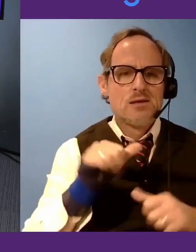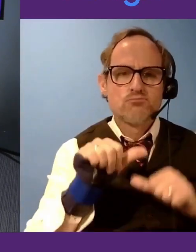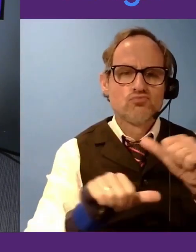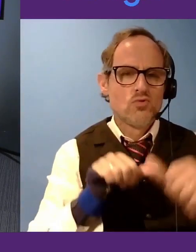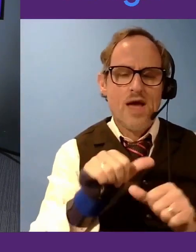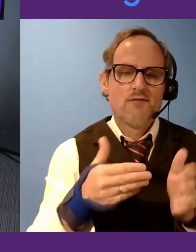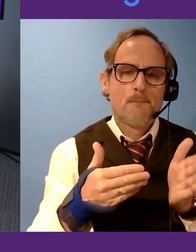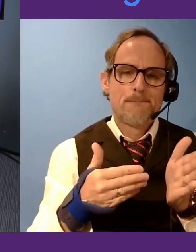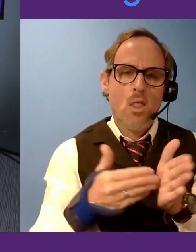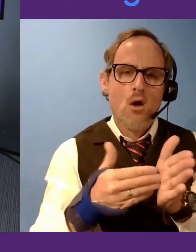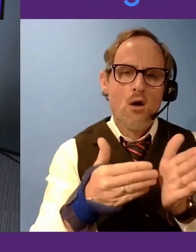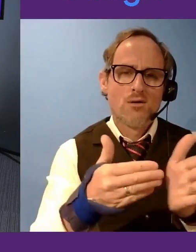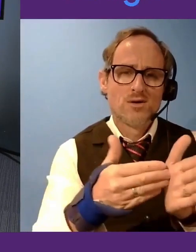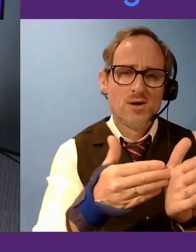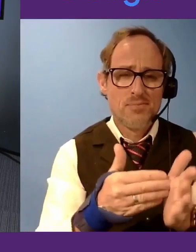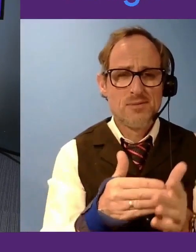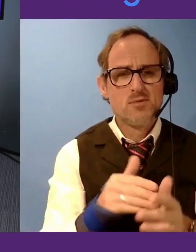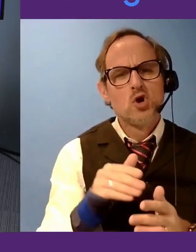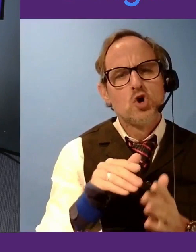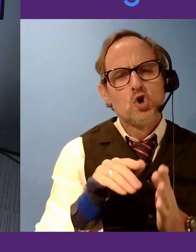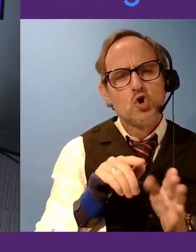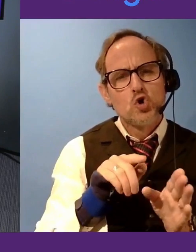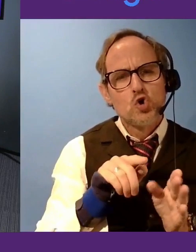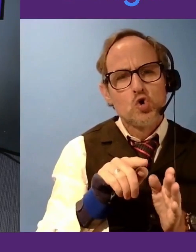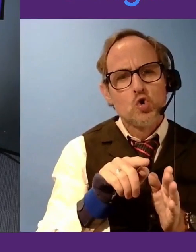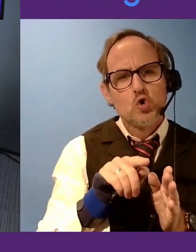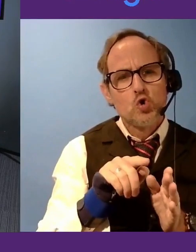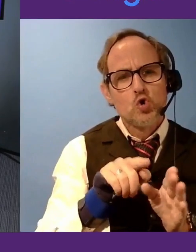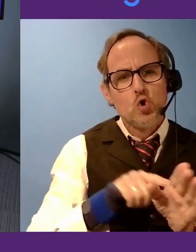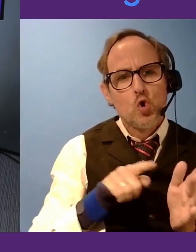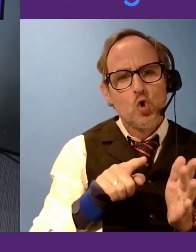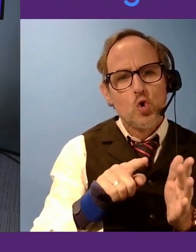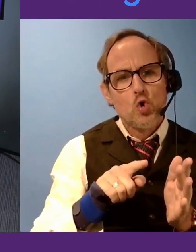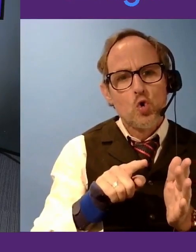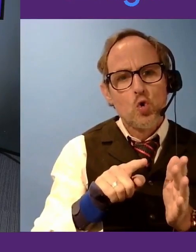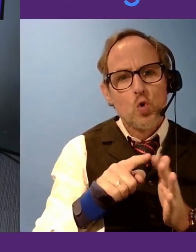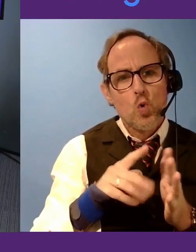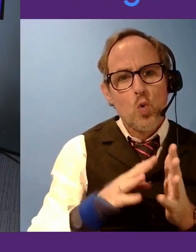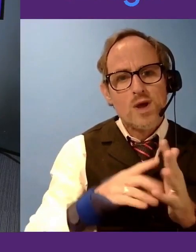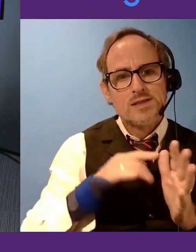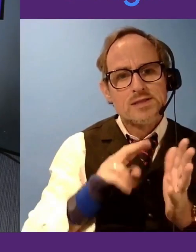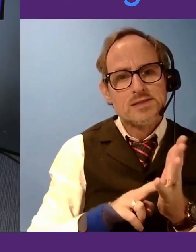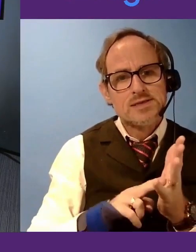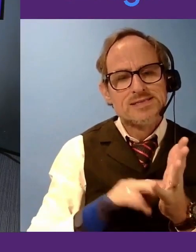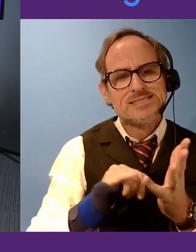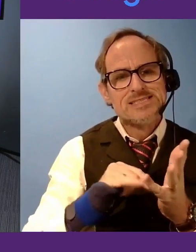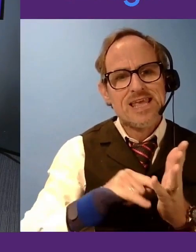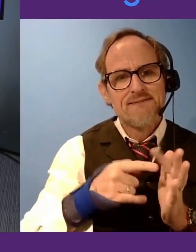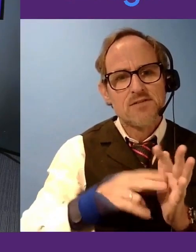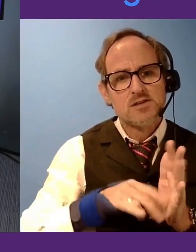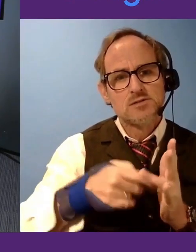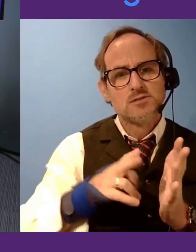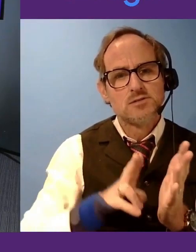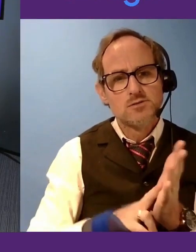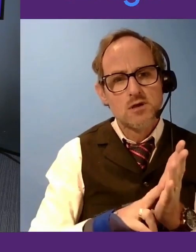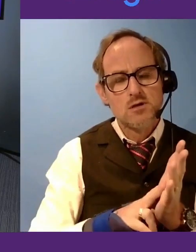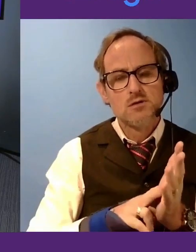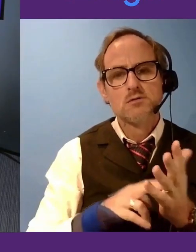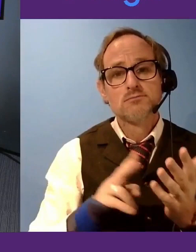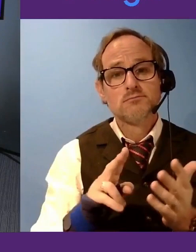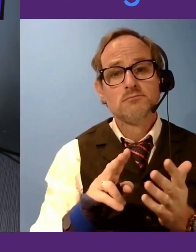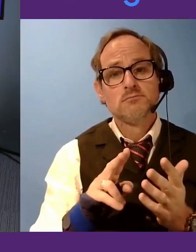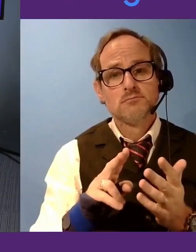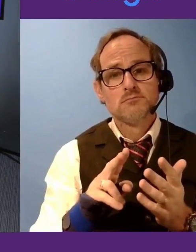we've got Ewan Stevenson, who is our Group Chief Financial Officer. We've got Ian, who is our Group UK